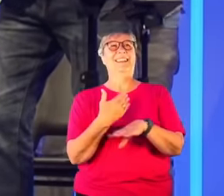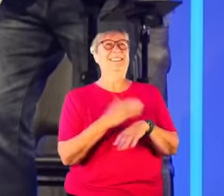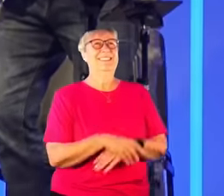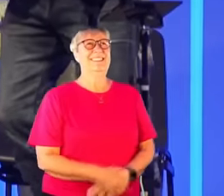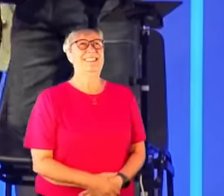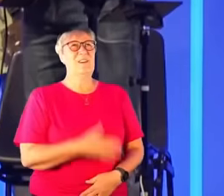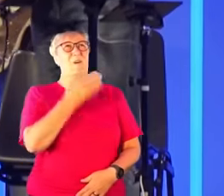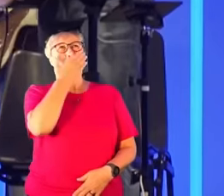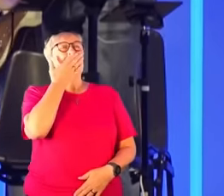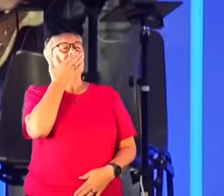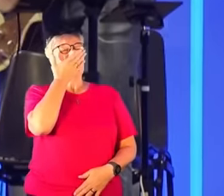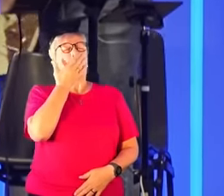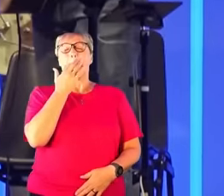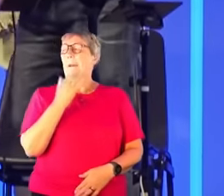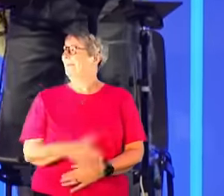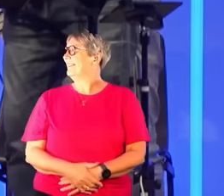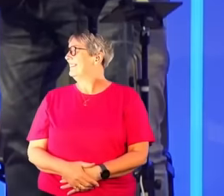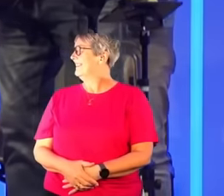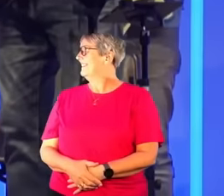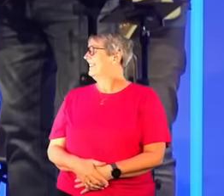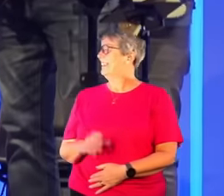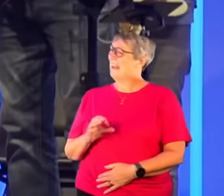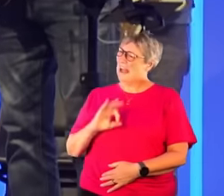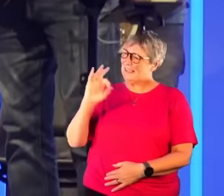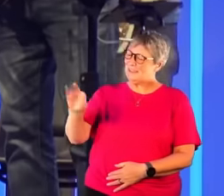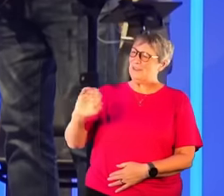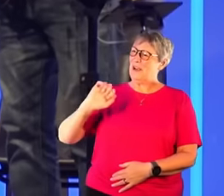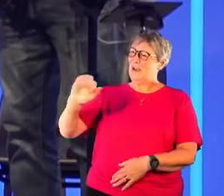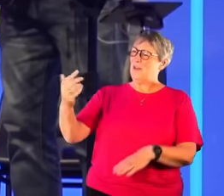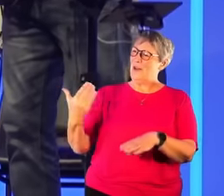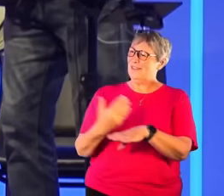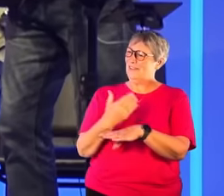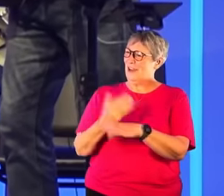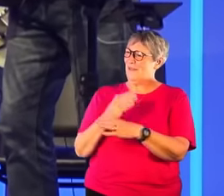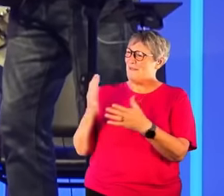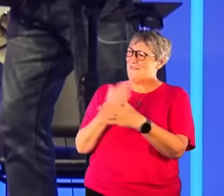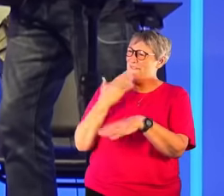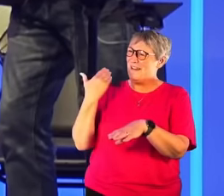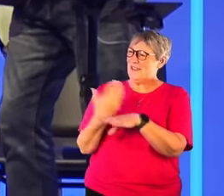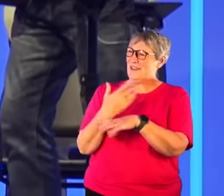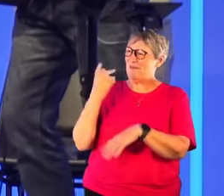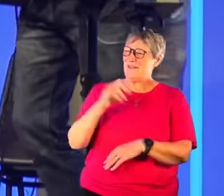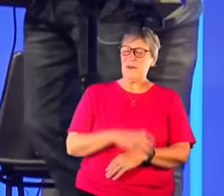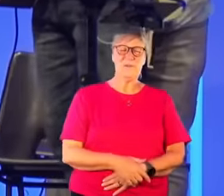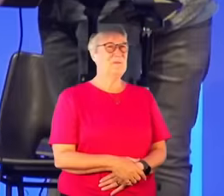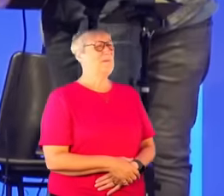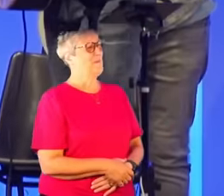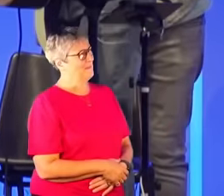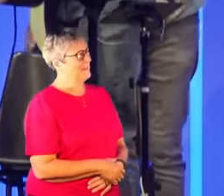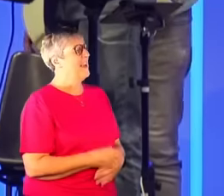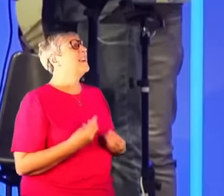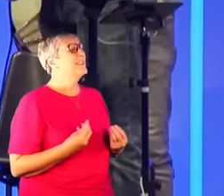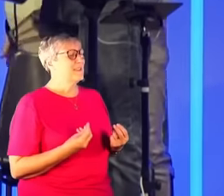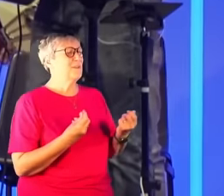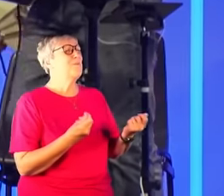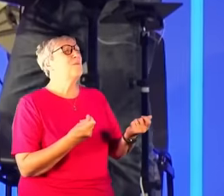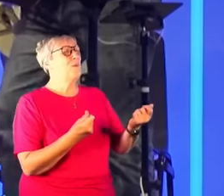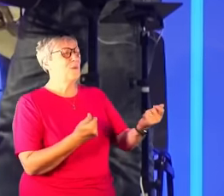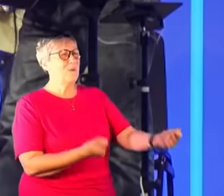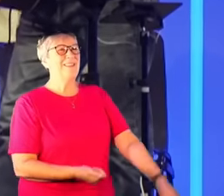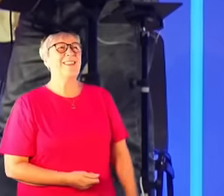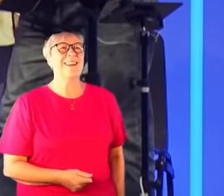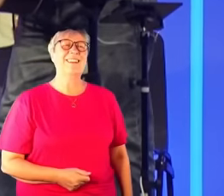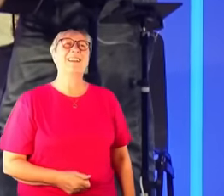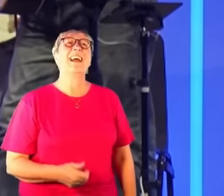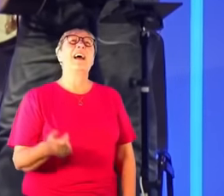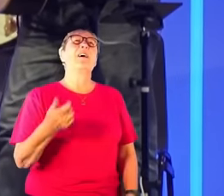job? I forgot. I was just turning my page over. What is your first job? Very smooth and rehearsed.